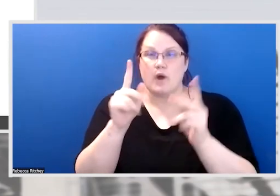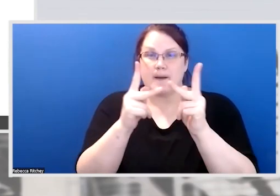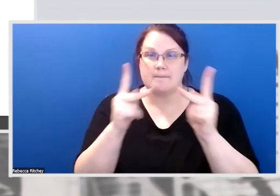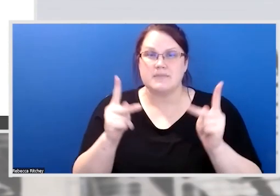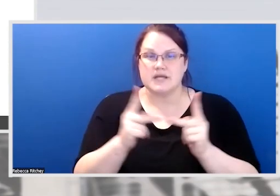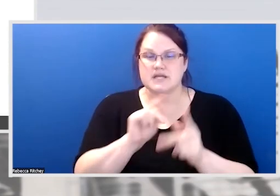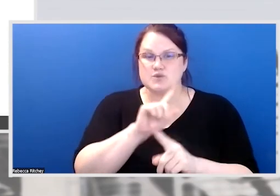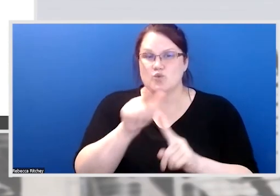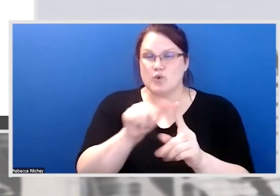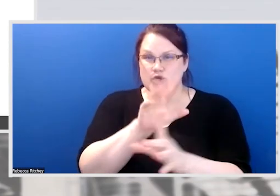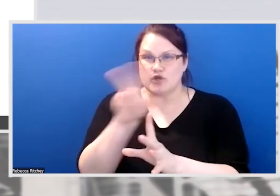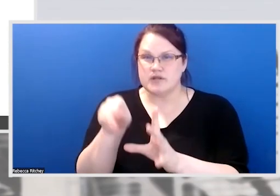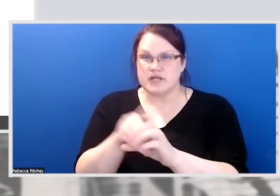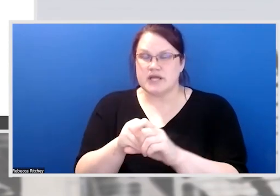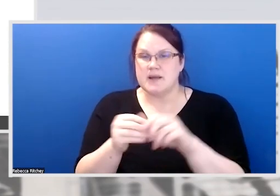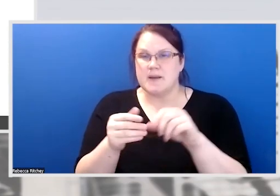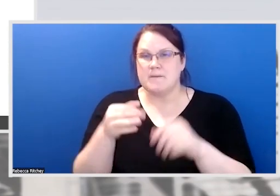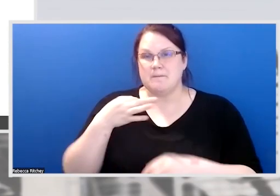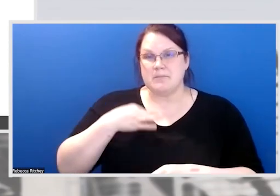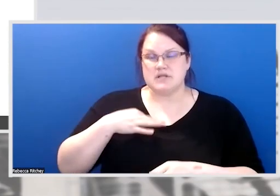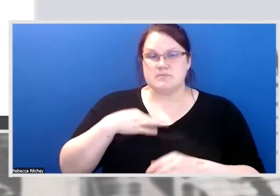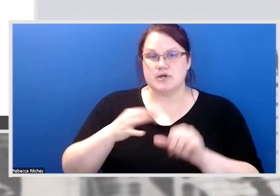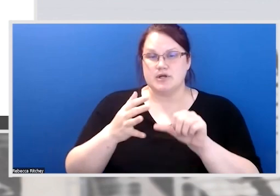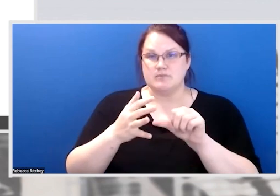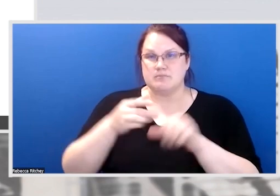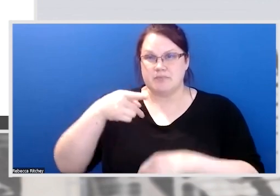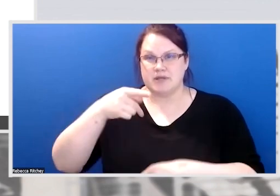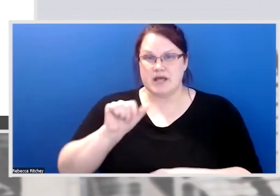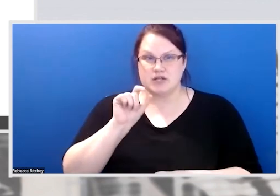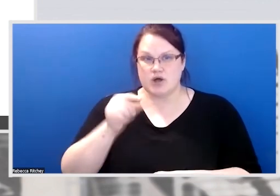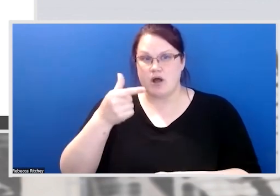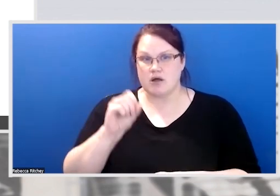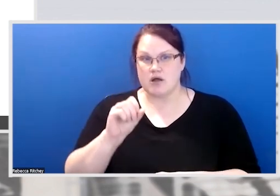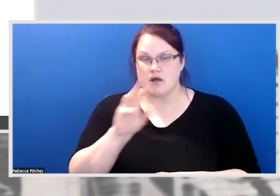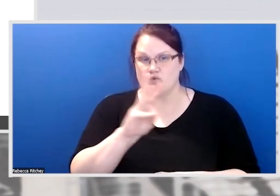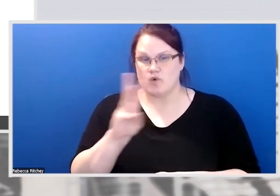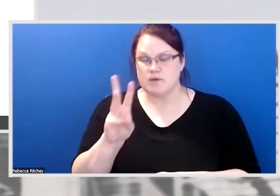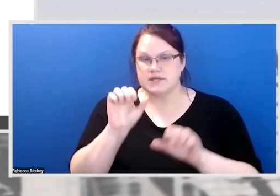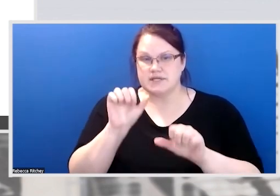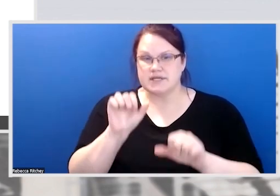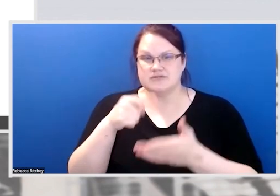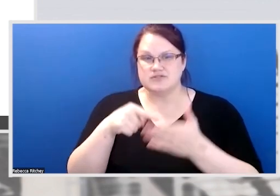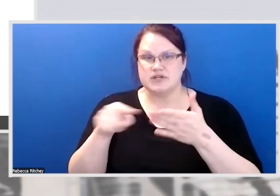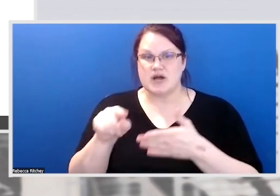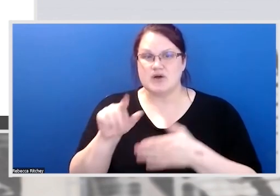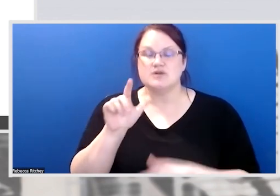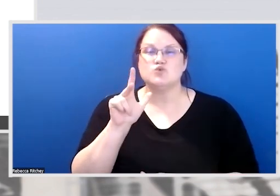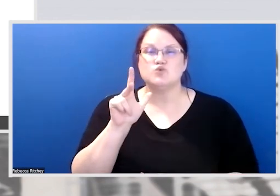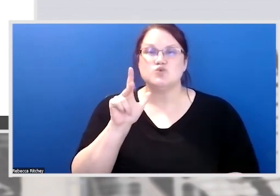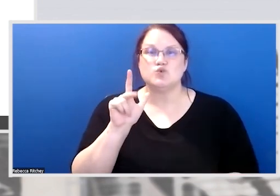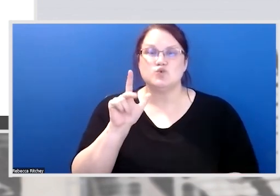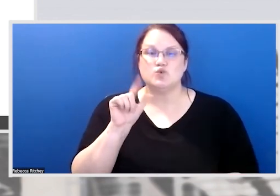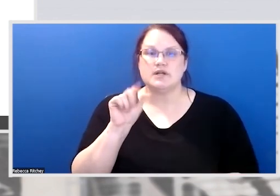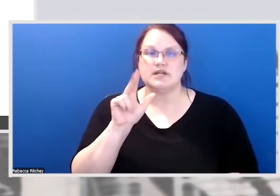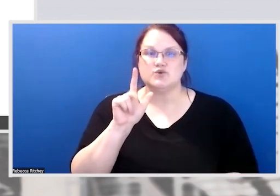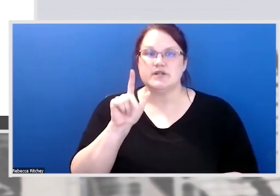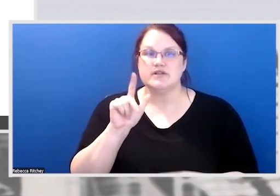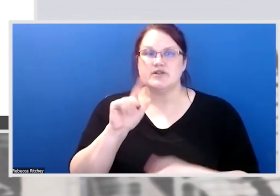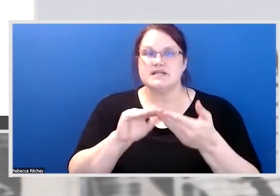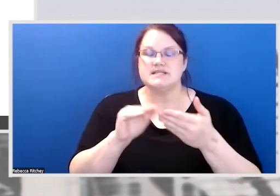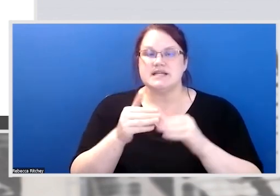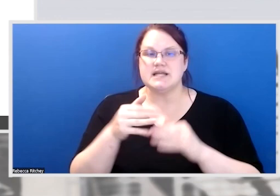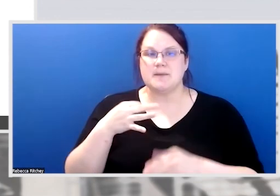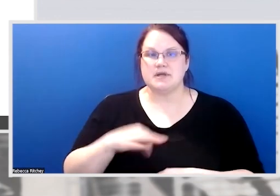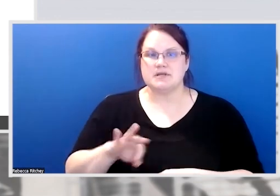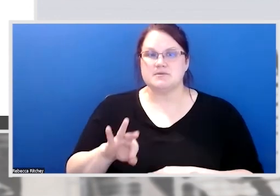the engagepittsburghpa.gov website, you can check out the 2023 City of Pittsburgh budgets. This is information for both the operating